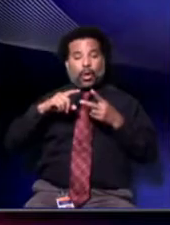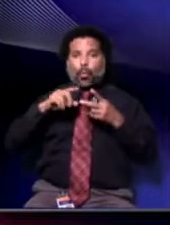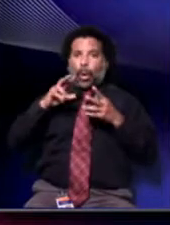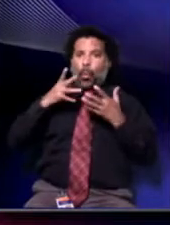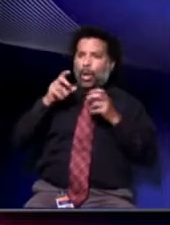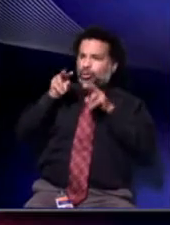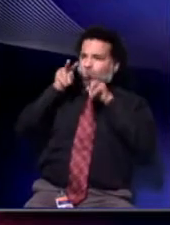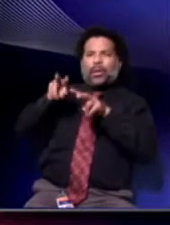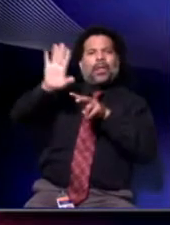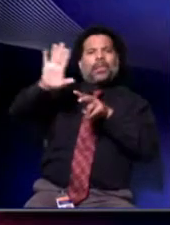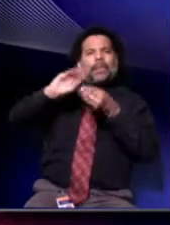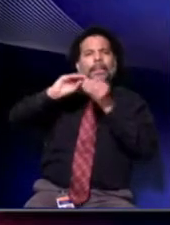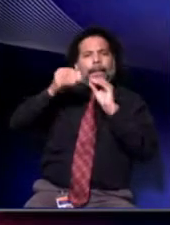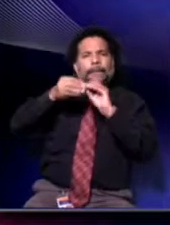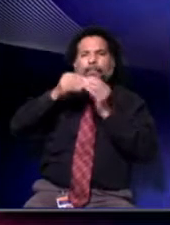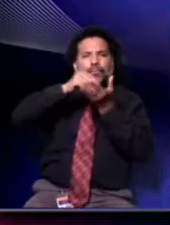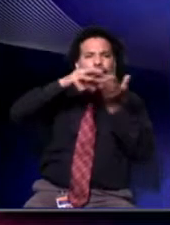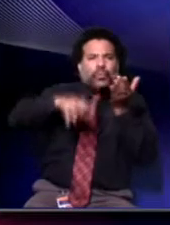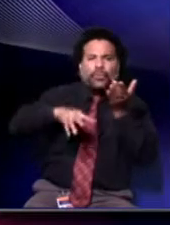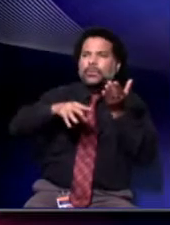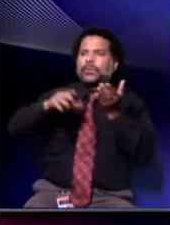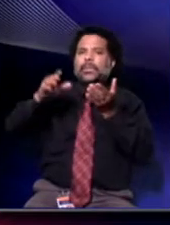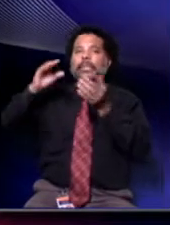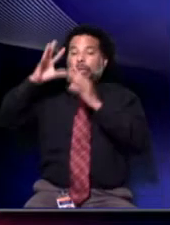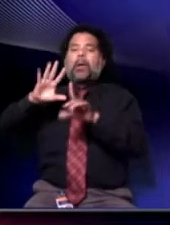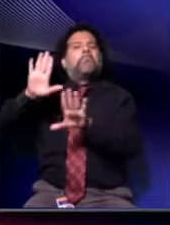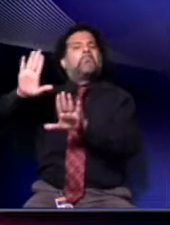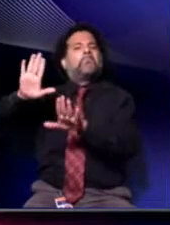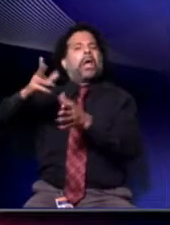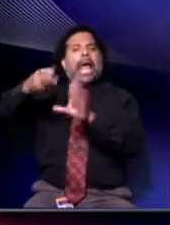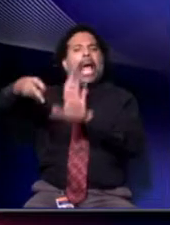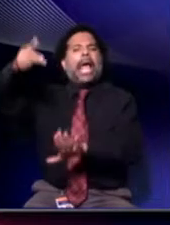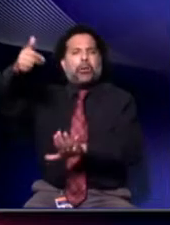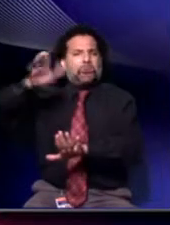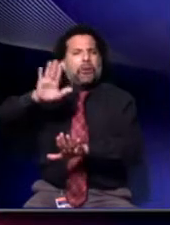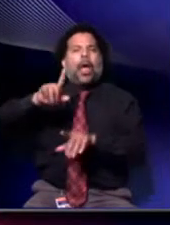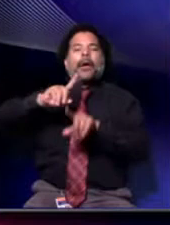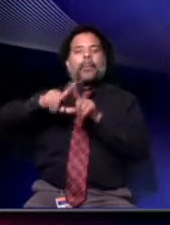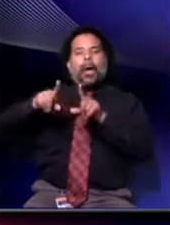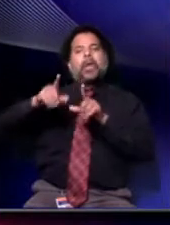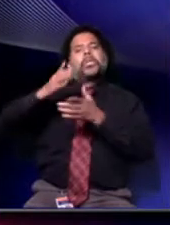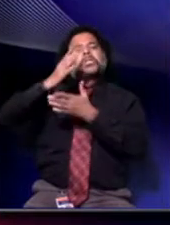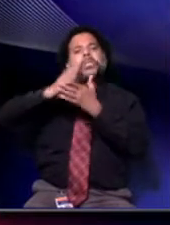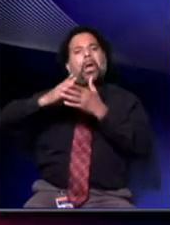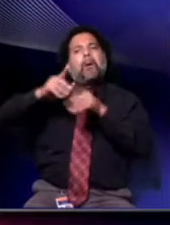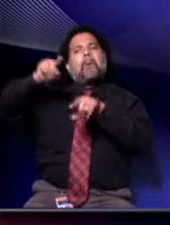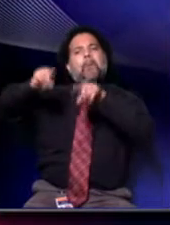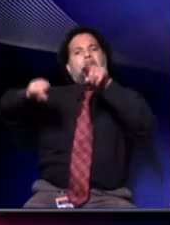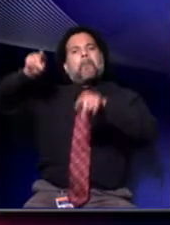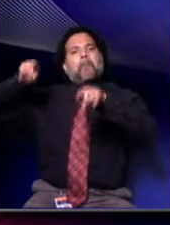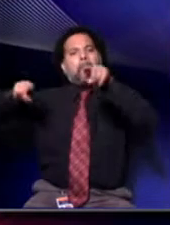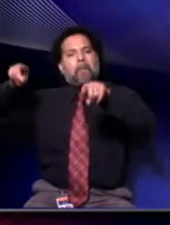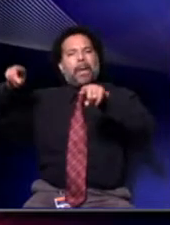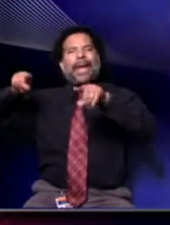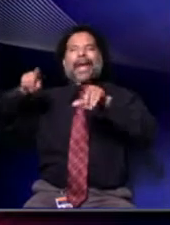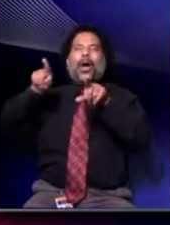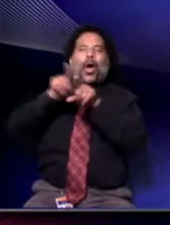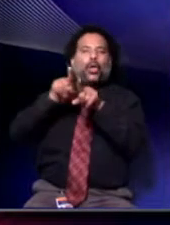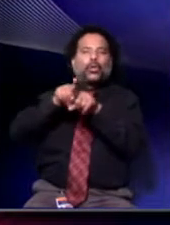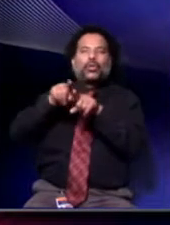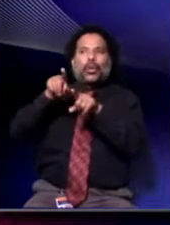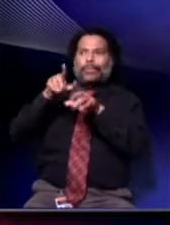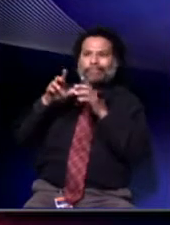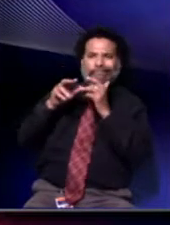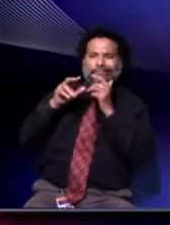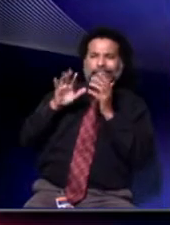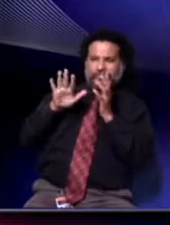teacher-student ratio. The co-ops are higher, but there's some variability there that's not easily